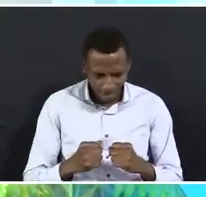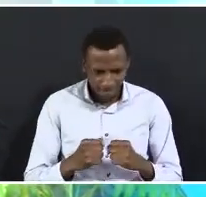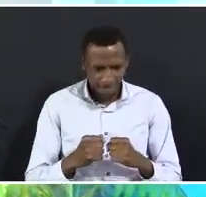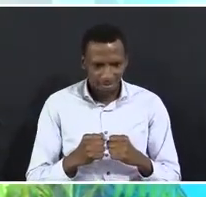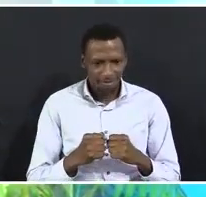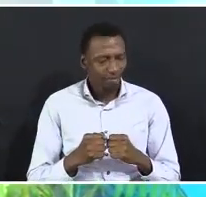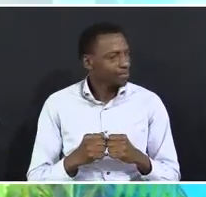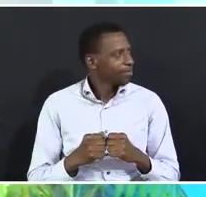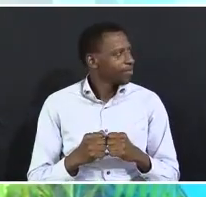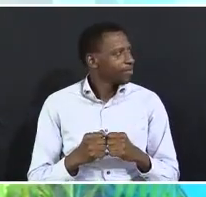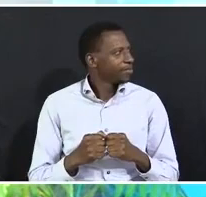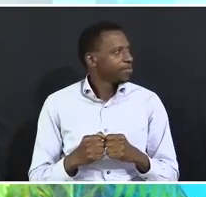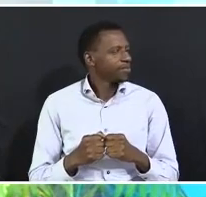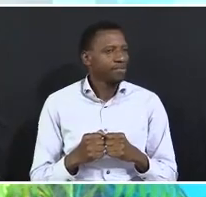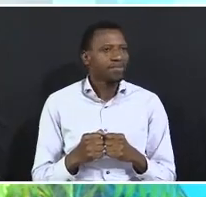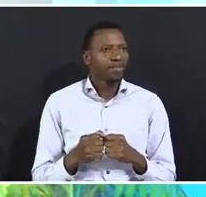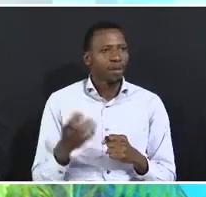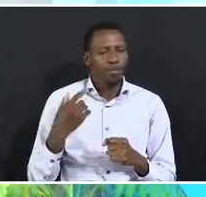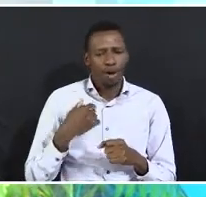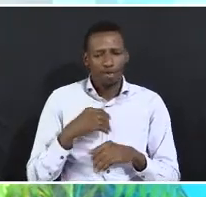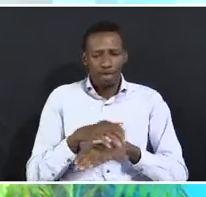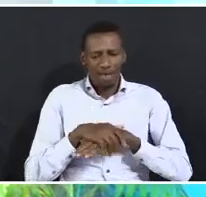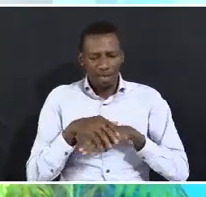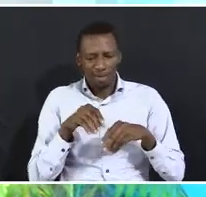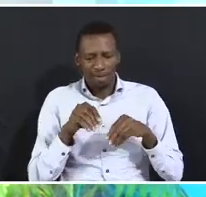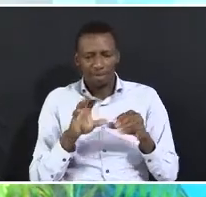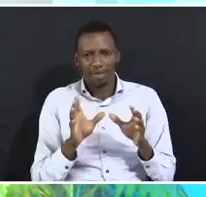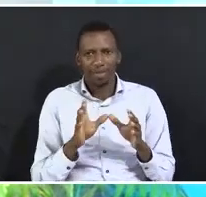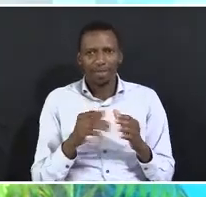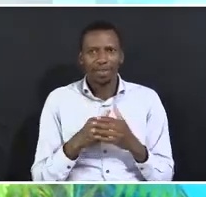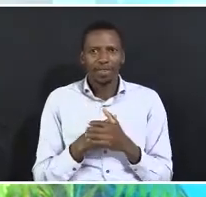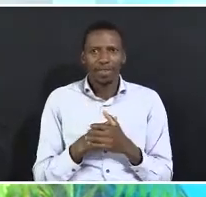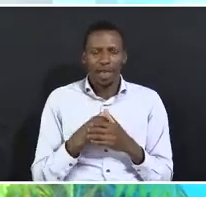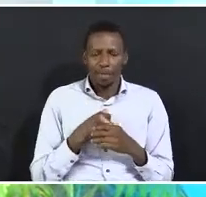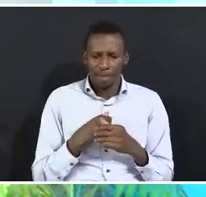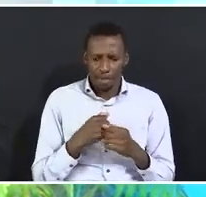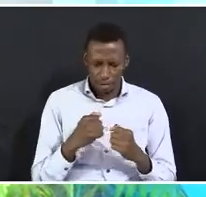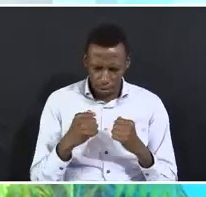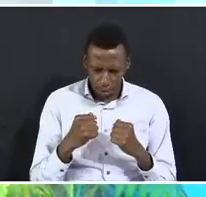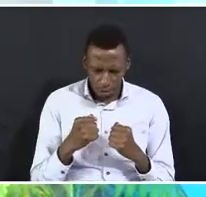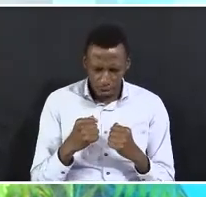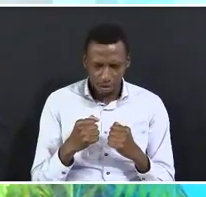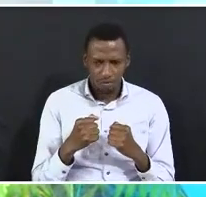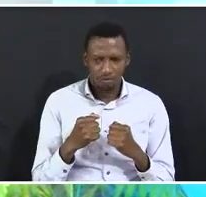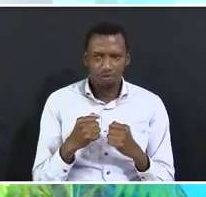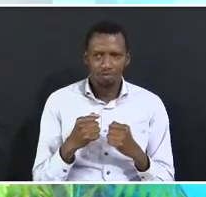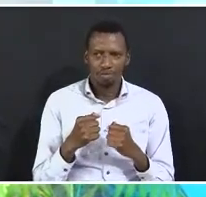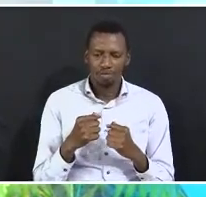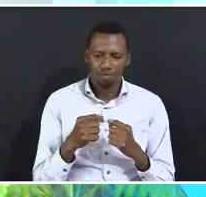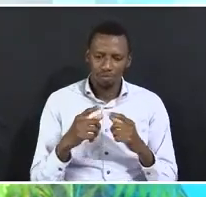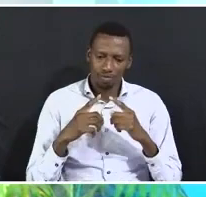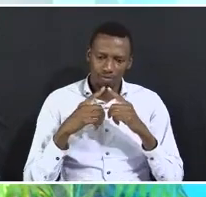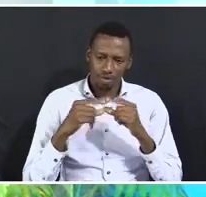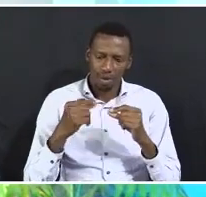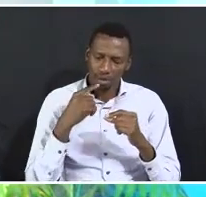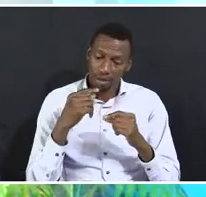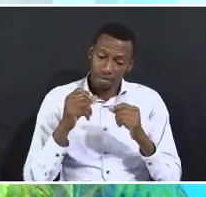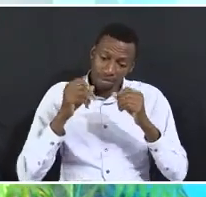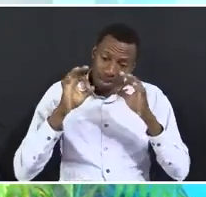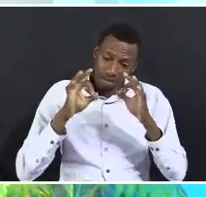high school, that is the English they used to say. I plucked up the courage. And then I said, if it is